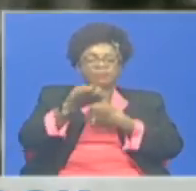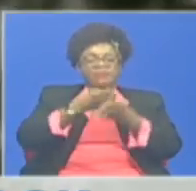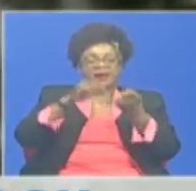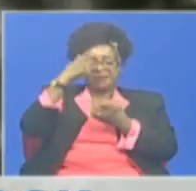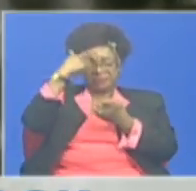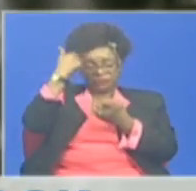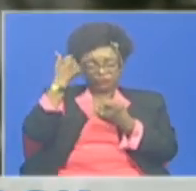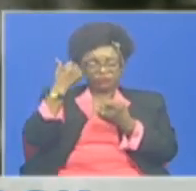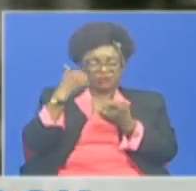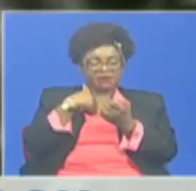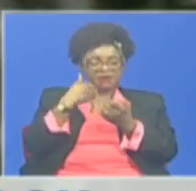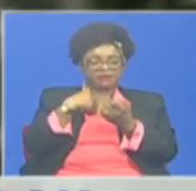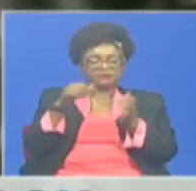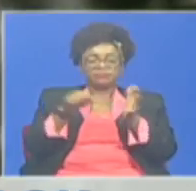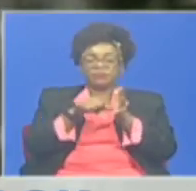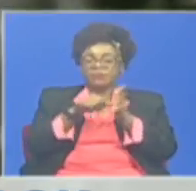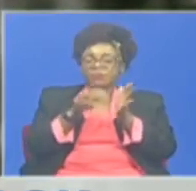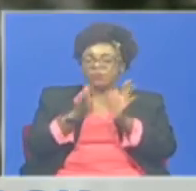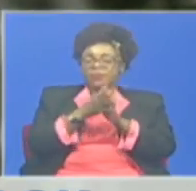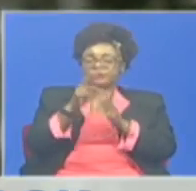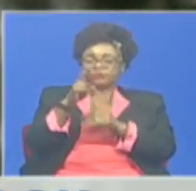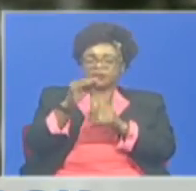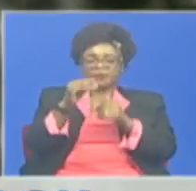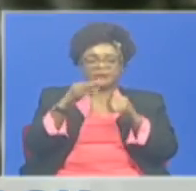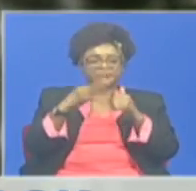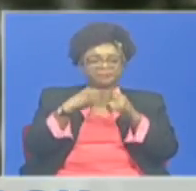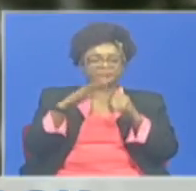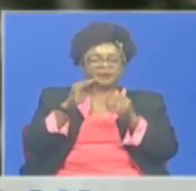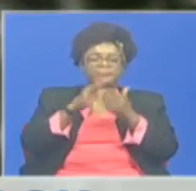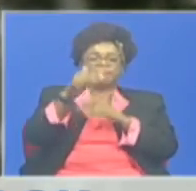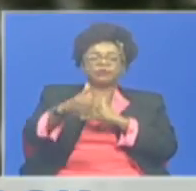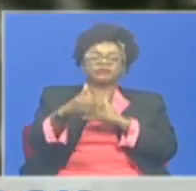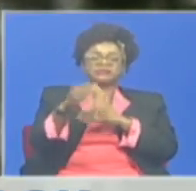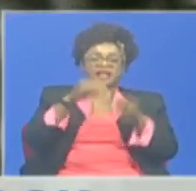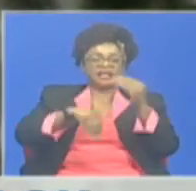in the face of the 2008 post-election violence.